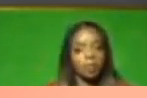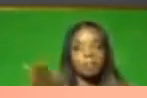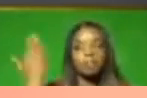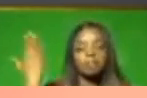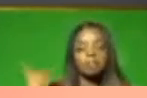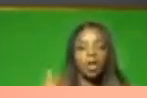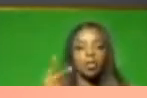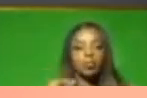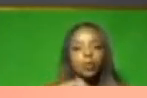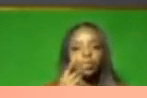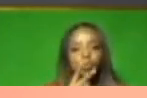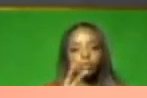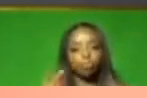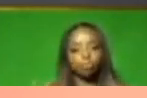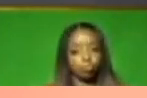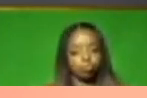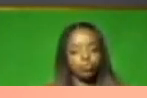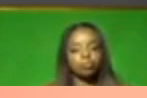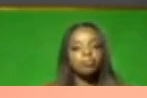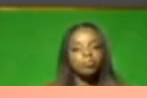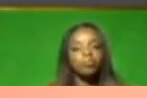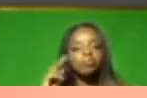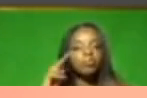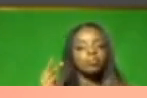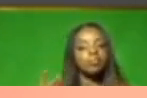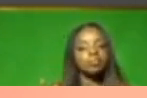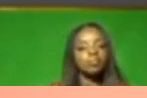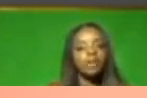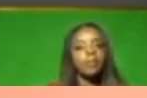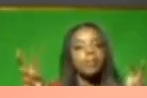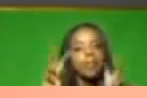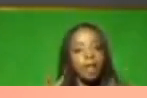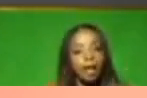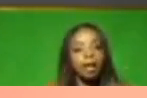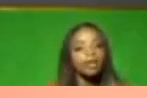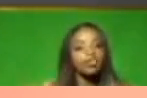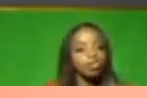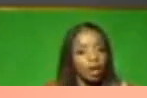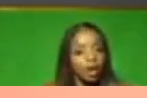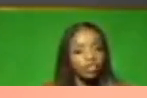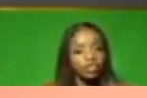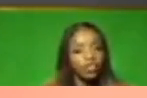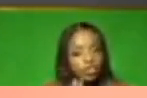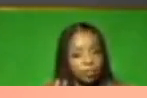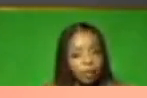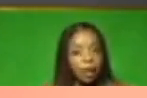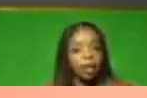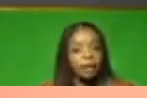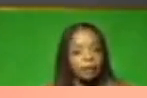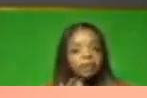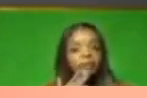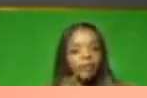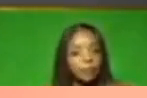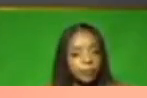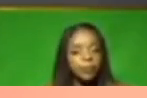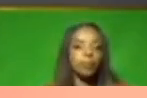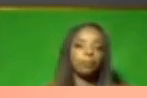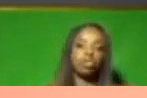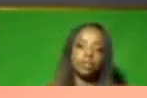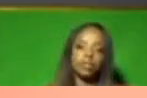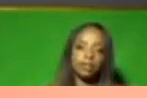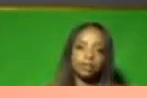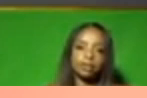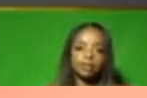oversee implementation of the Energy Action Plan, is chaired by the President and coordinated at a technical level